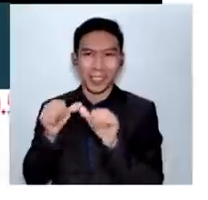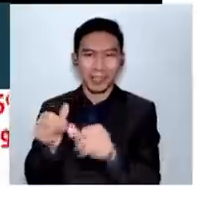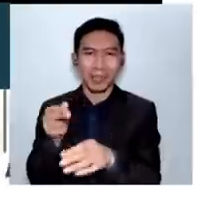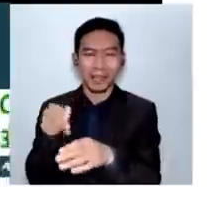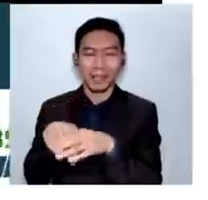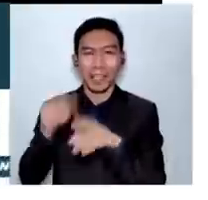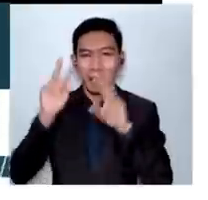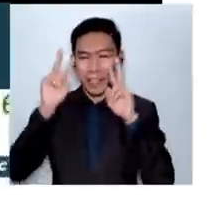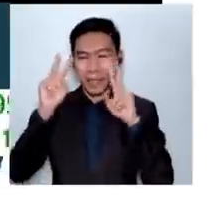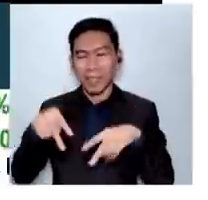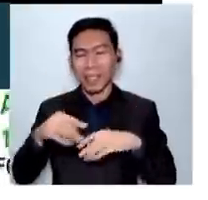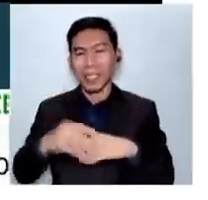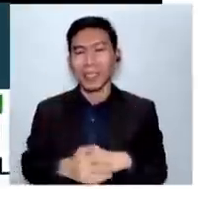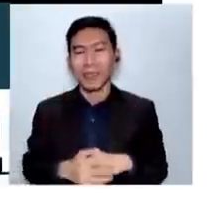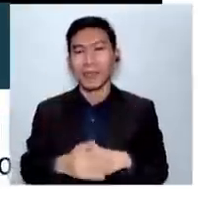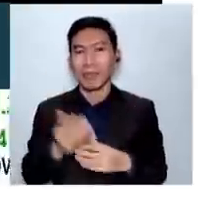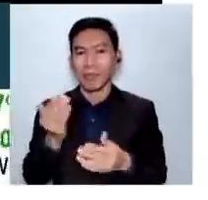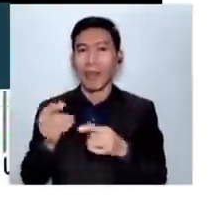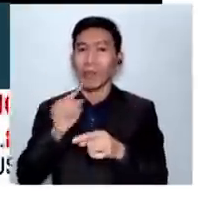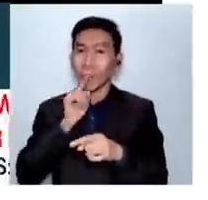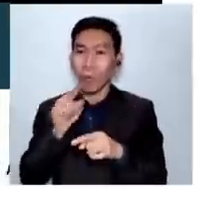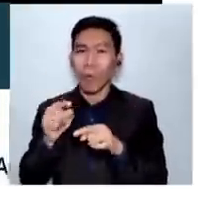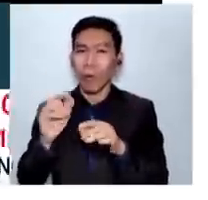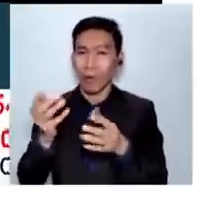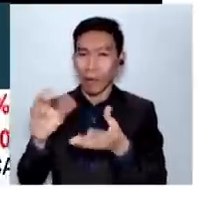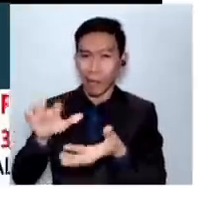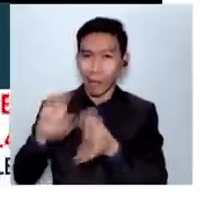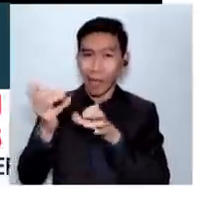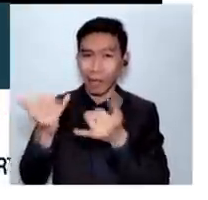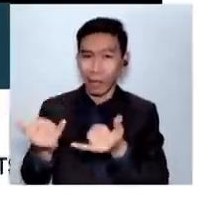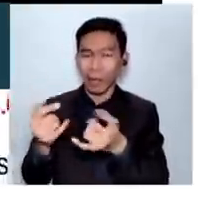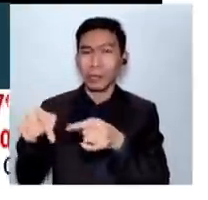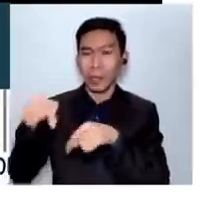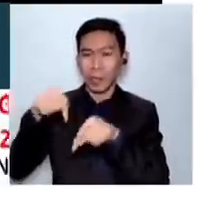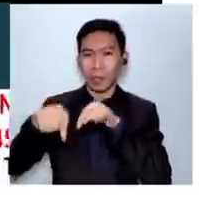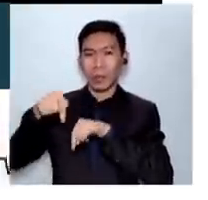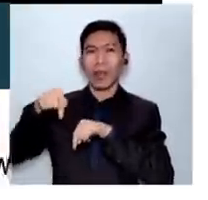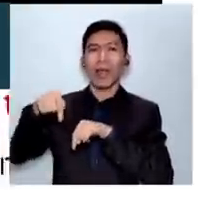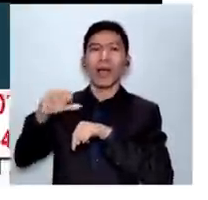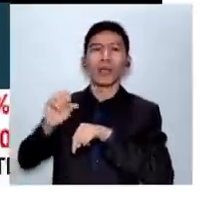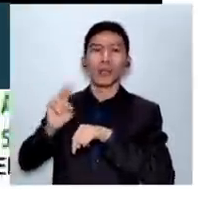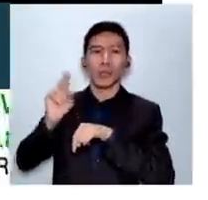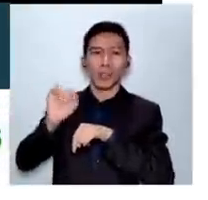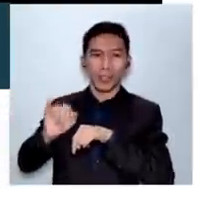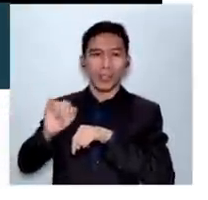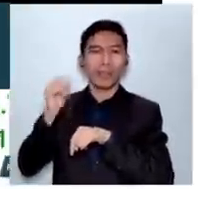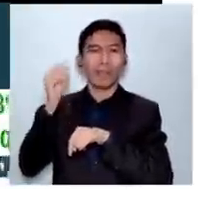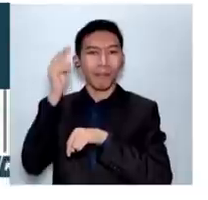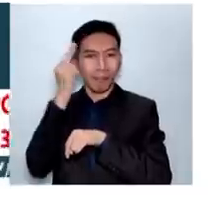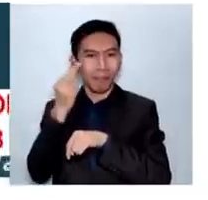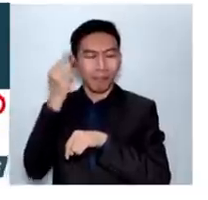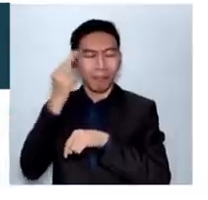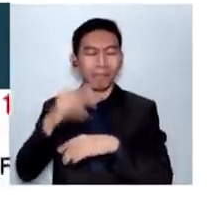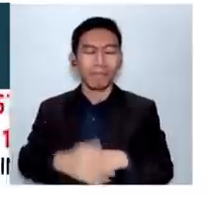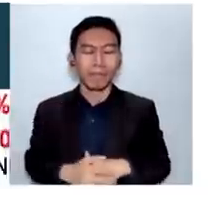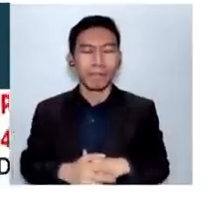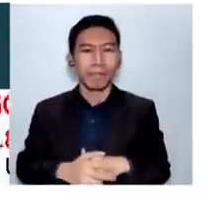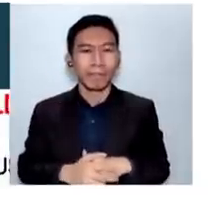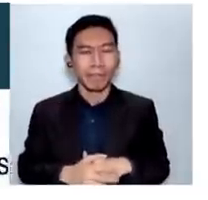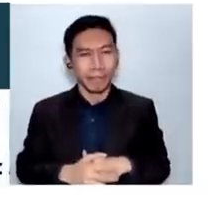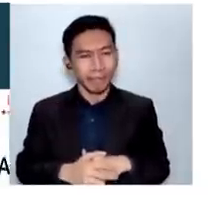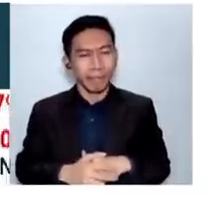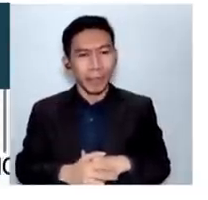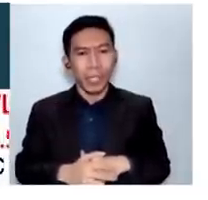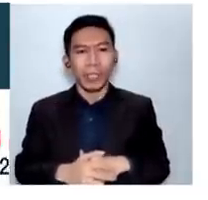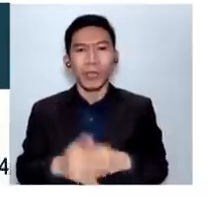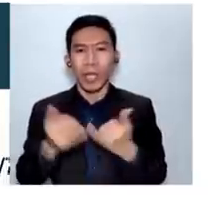everything can be traced back to Secretary Cusi. Mm. Now what do you say then, finally, Mr. Senator, to